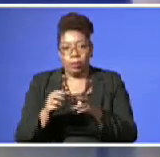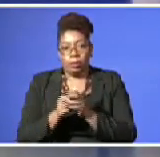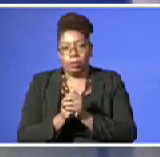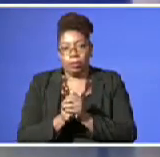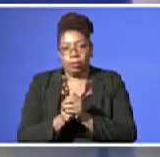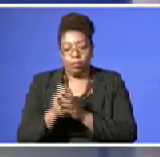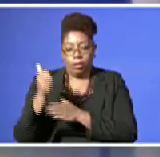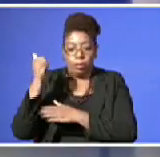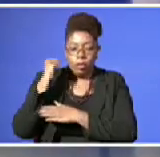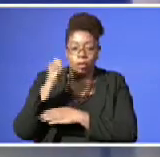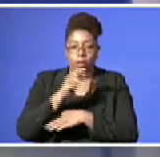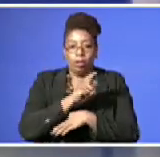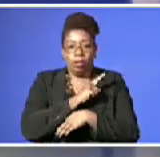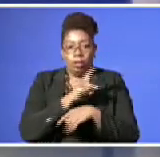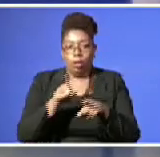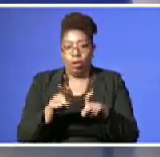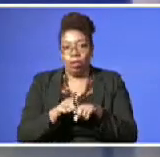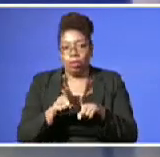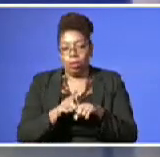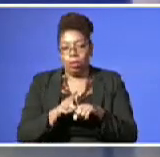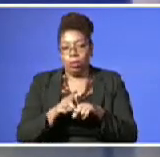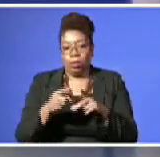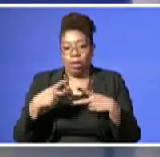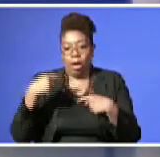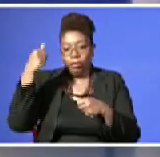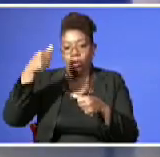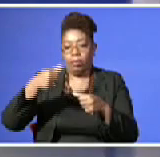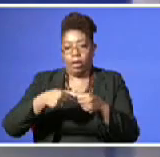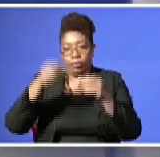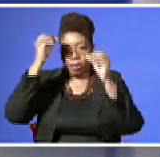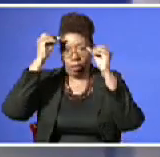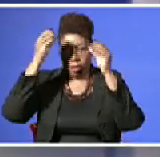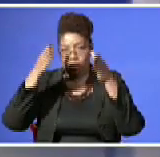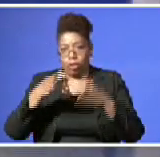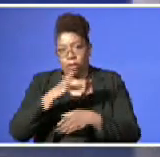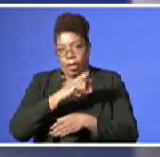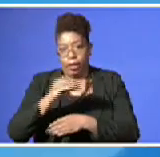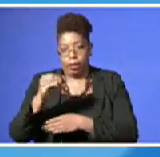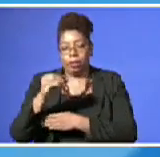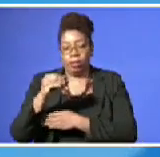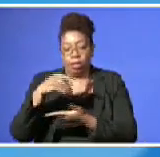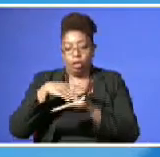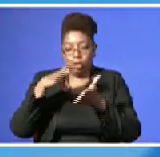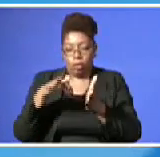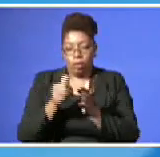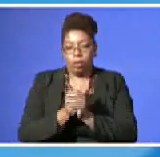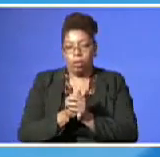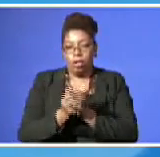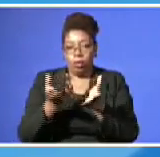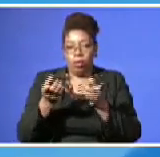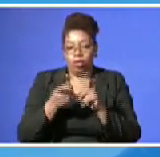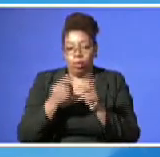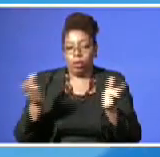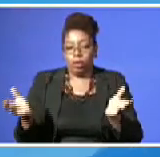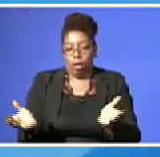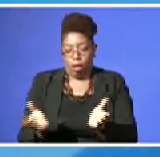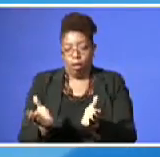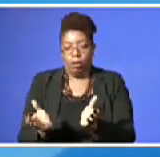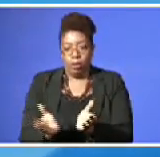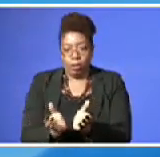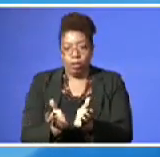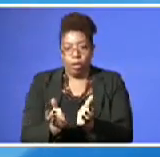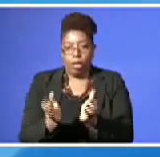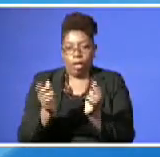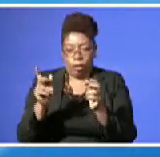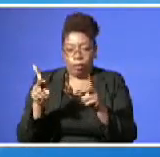Well, Administrator Leary also had this reminder for teachers and students. We just want to encourage everybody, if